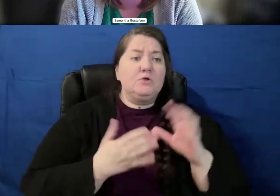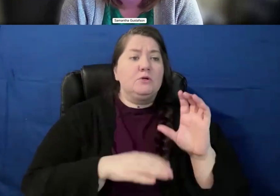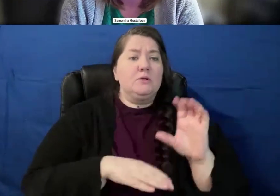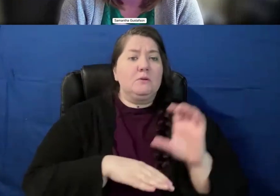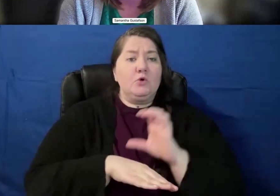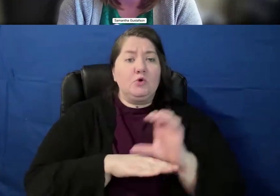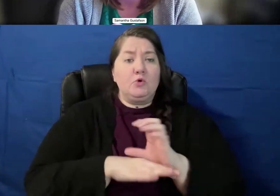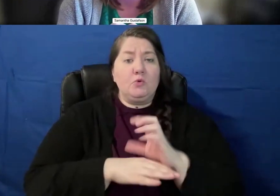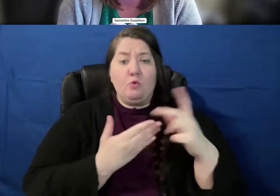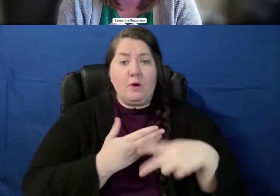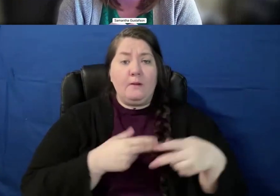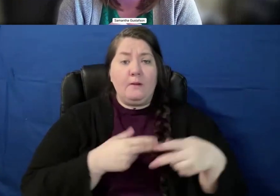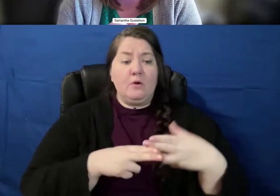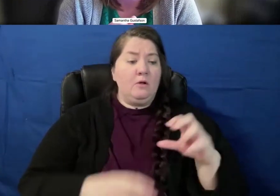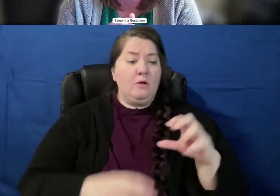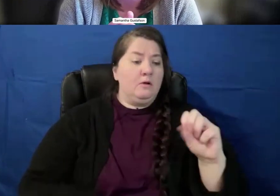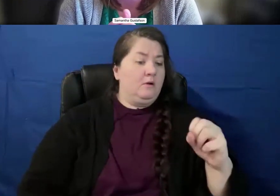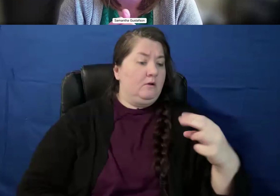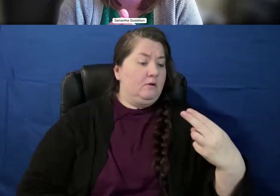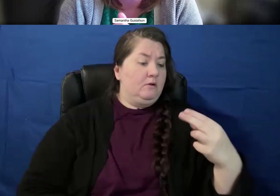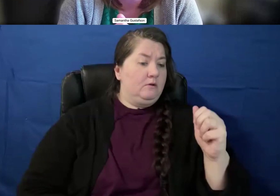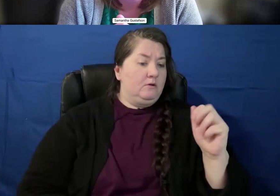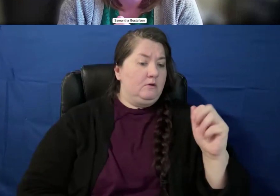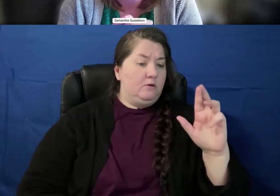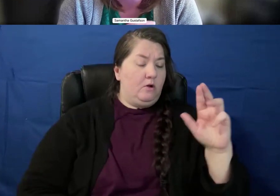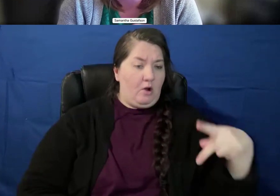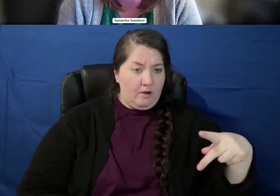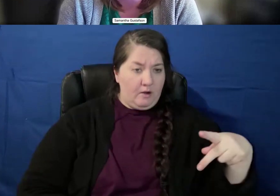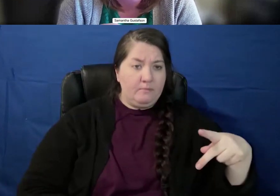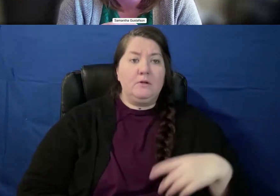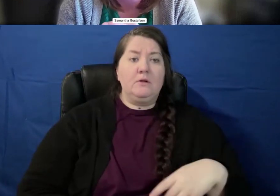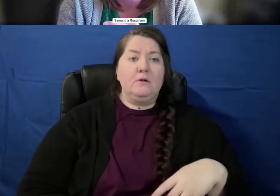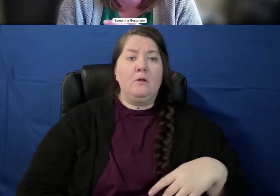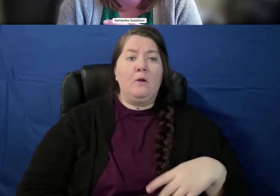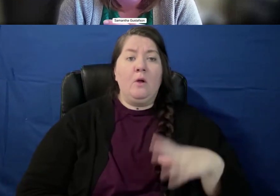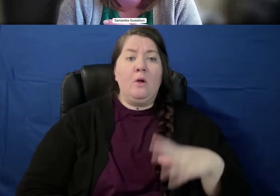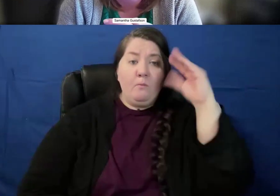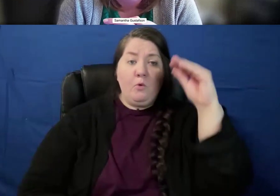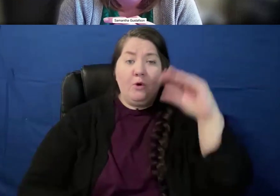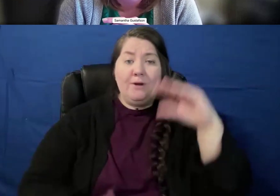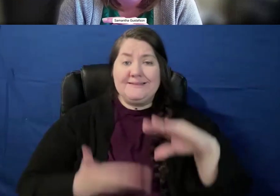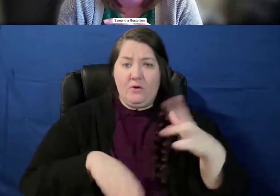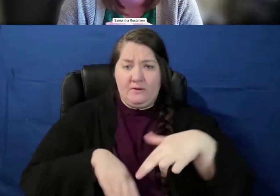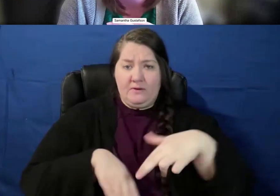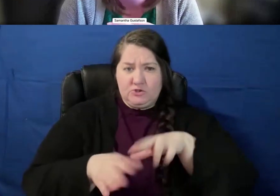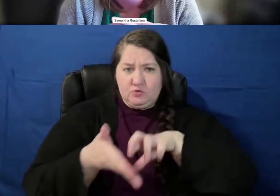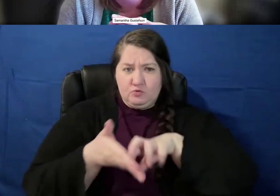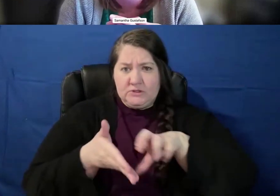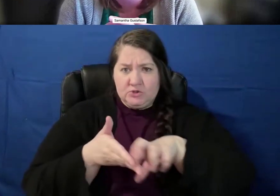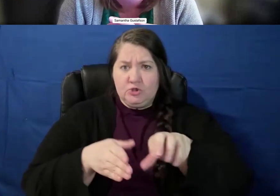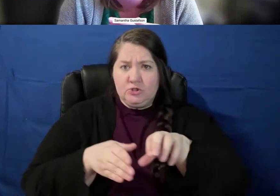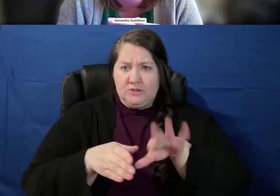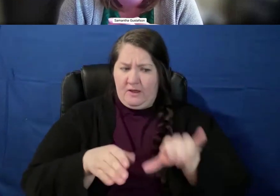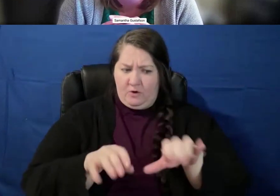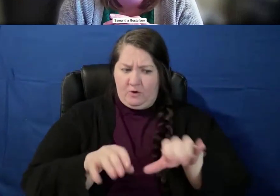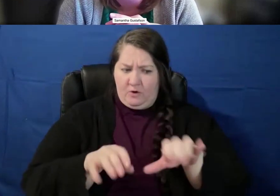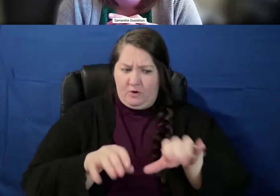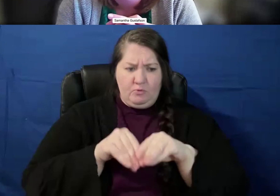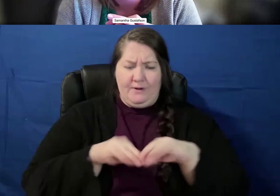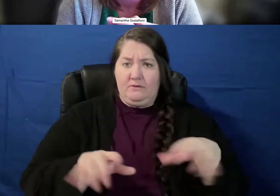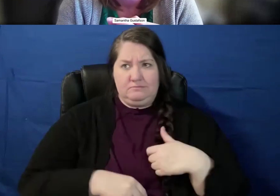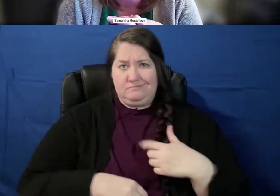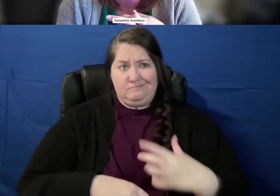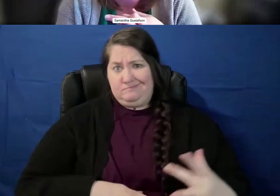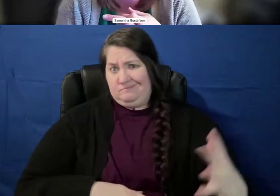Sharp that the Boys Town National Research Hospital group put out, I think, like when I was a